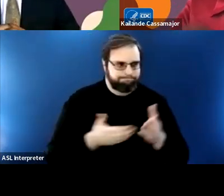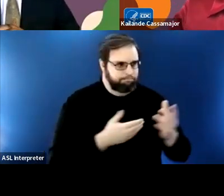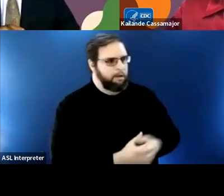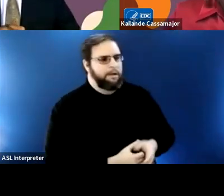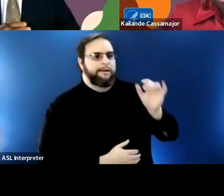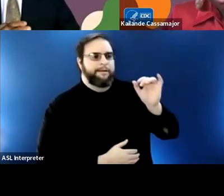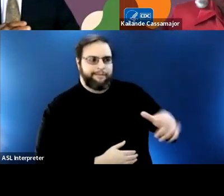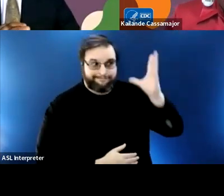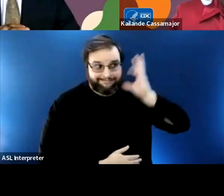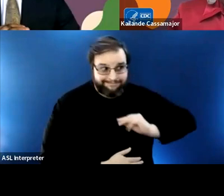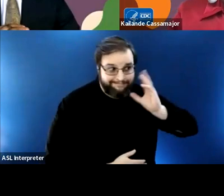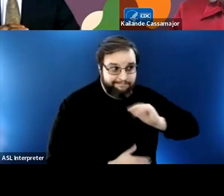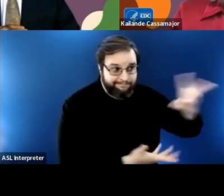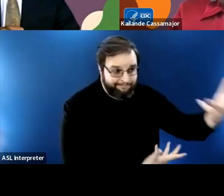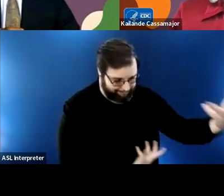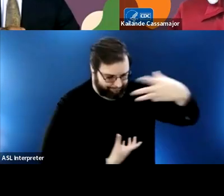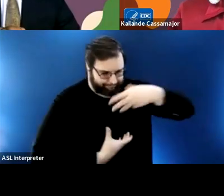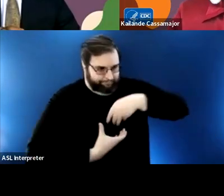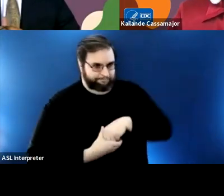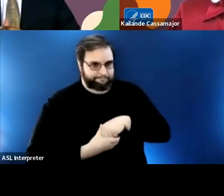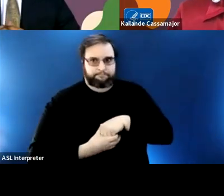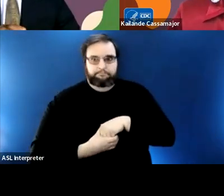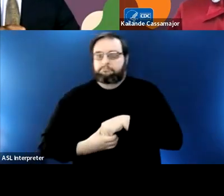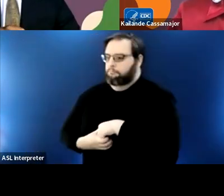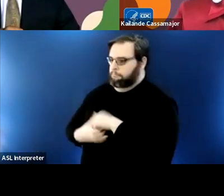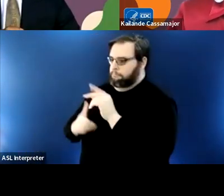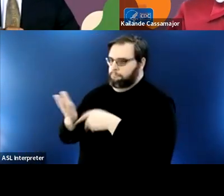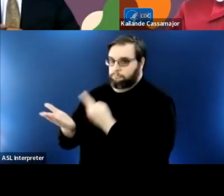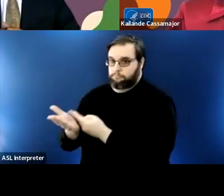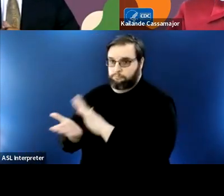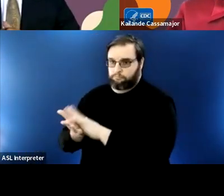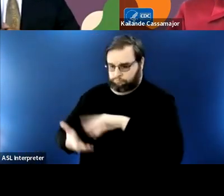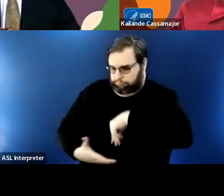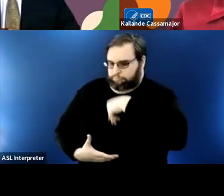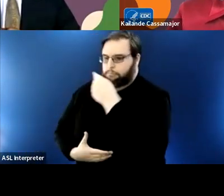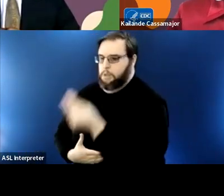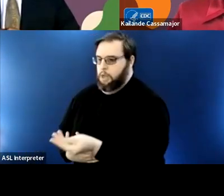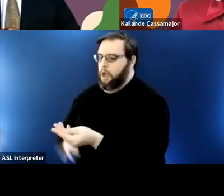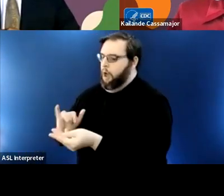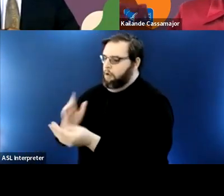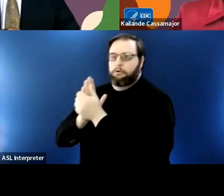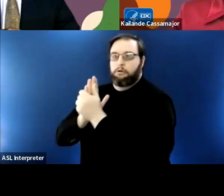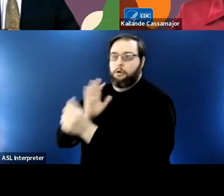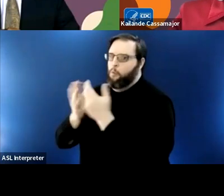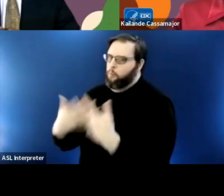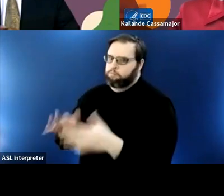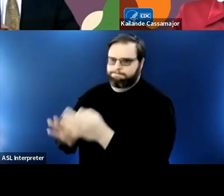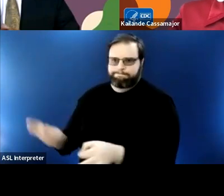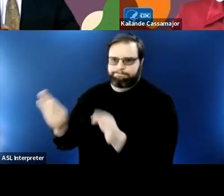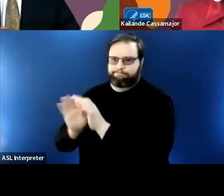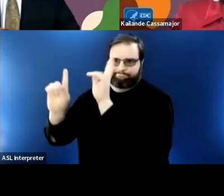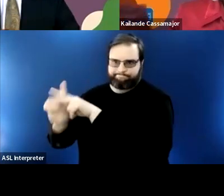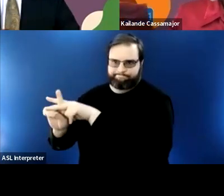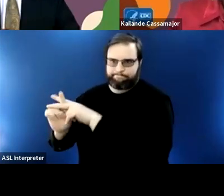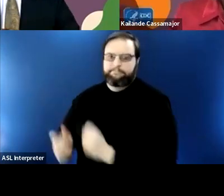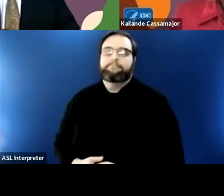those experiences to my graduate experience now at Columbia and seeing where those skills are really important. Great,